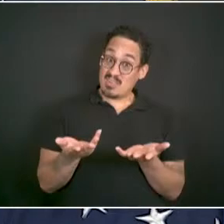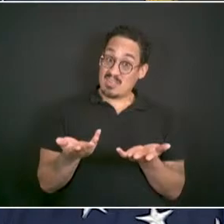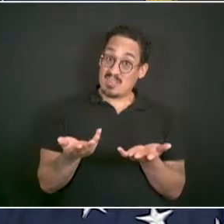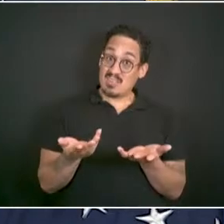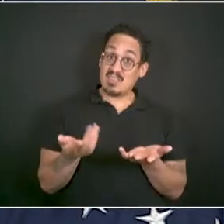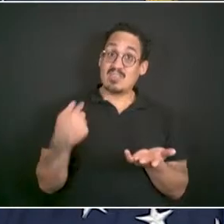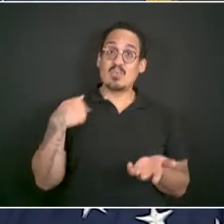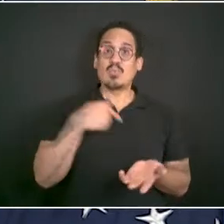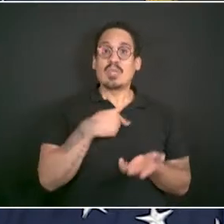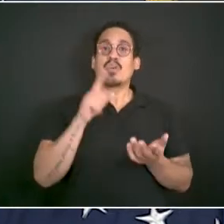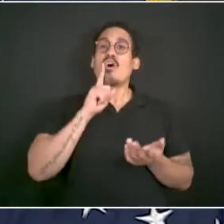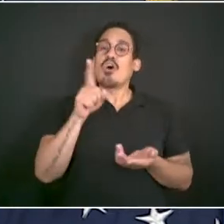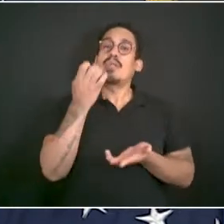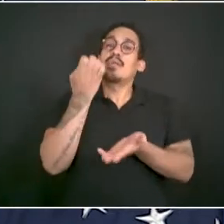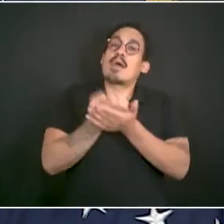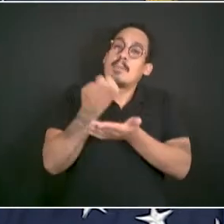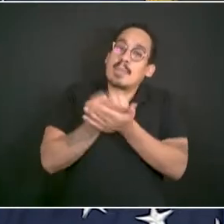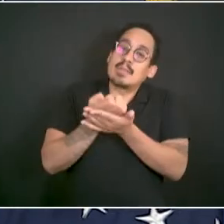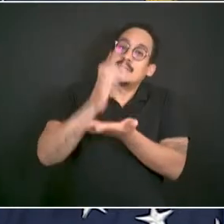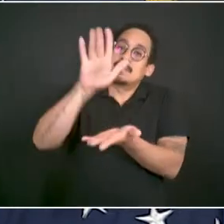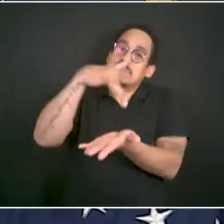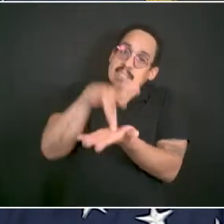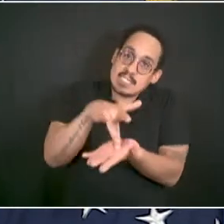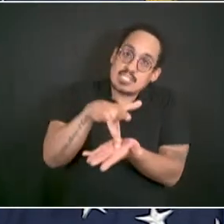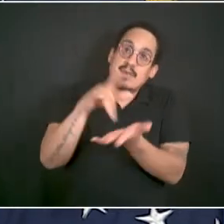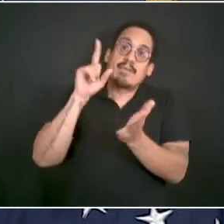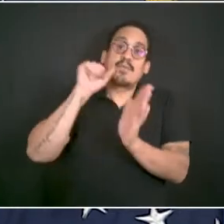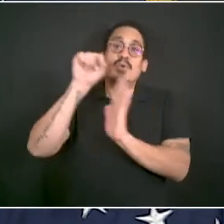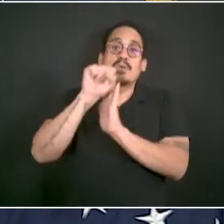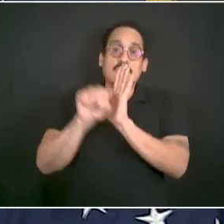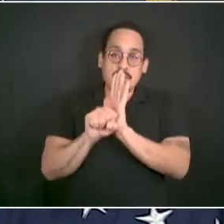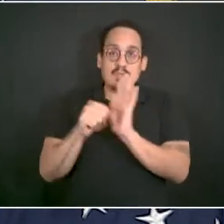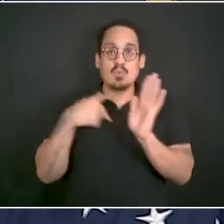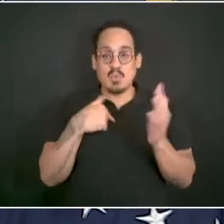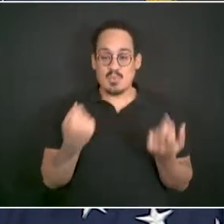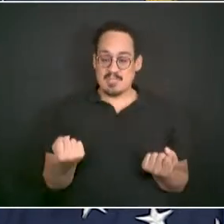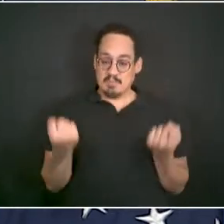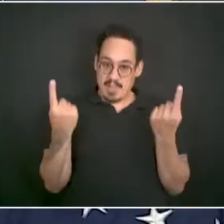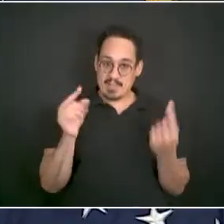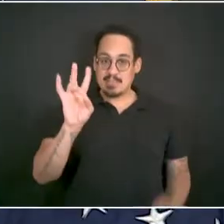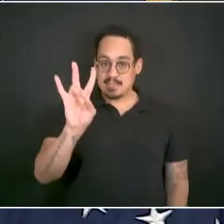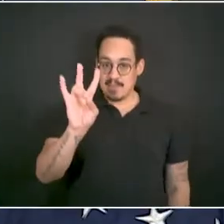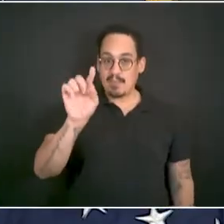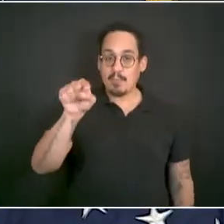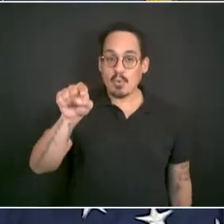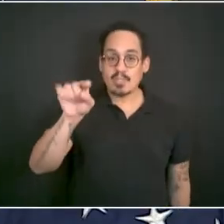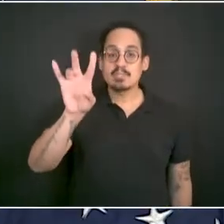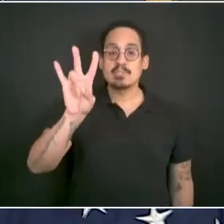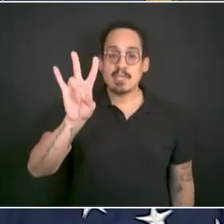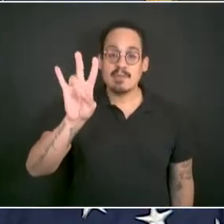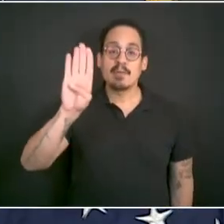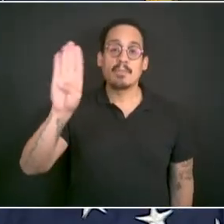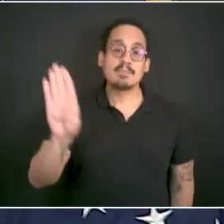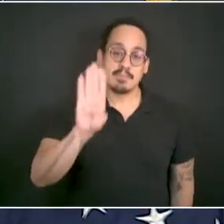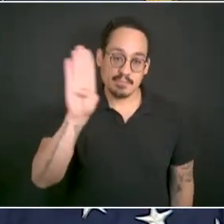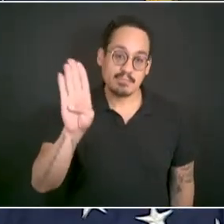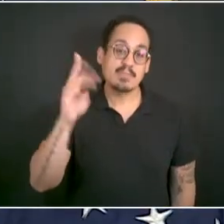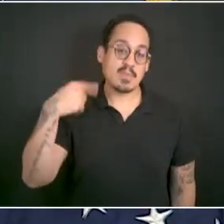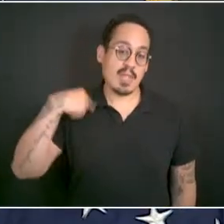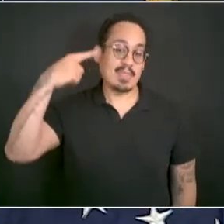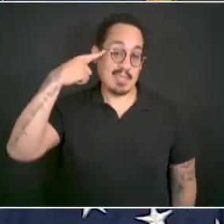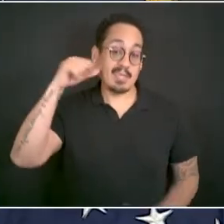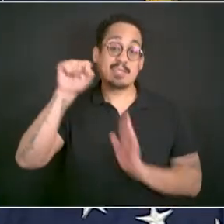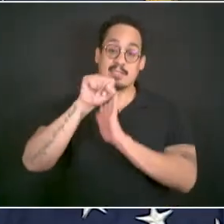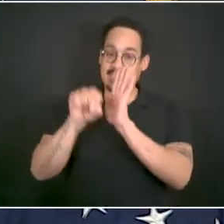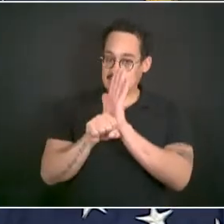the state. We spent $7.7 billion. So I think the state